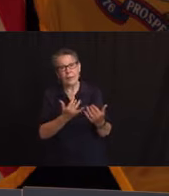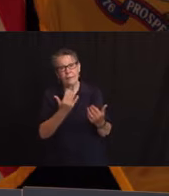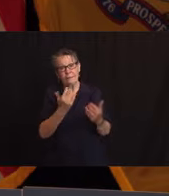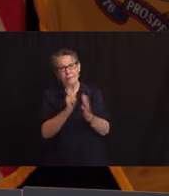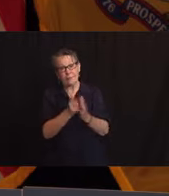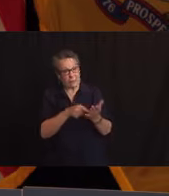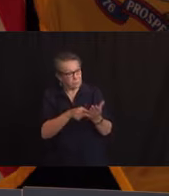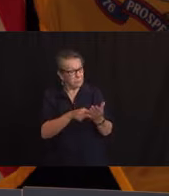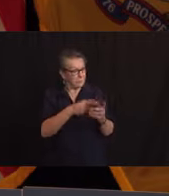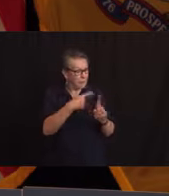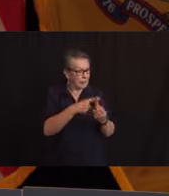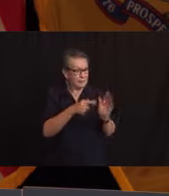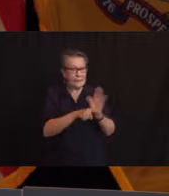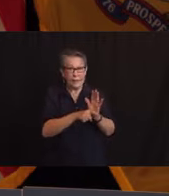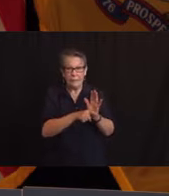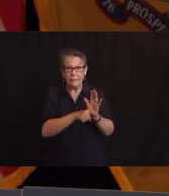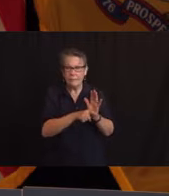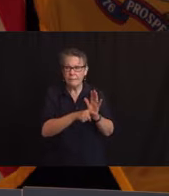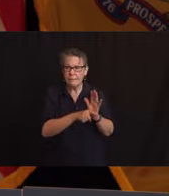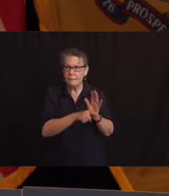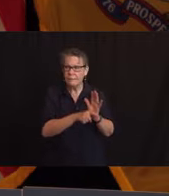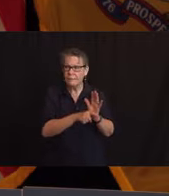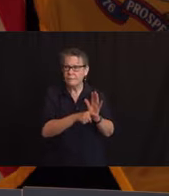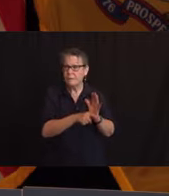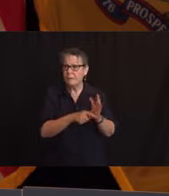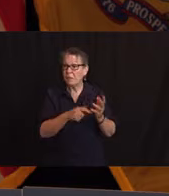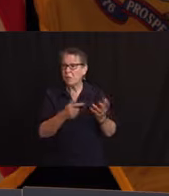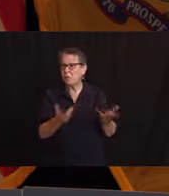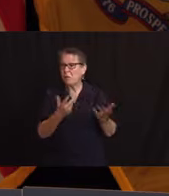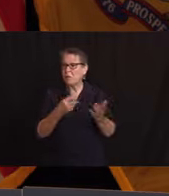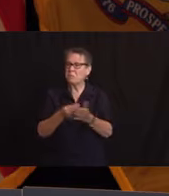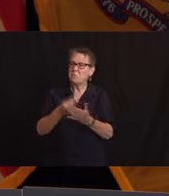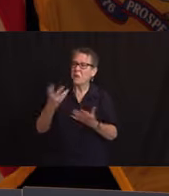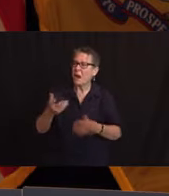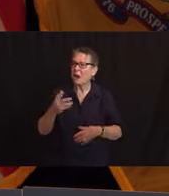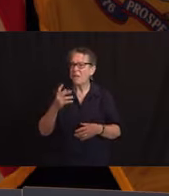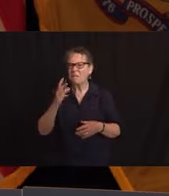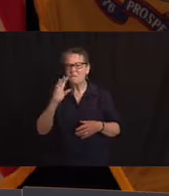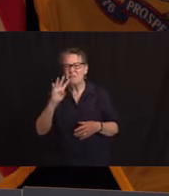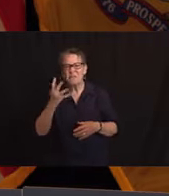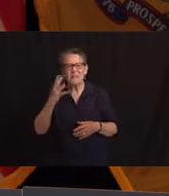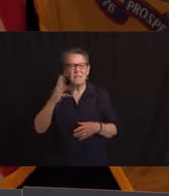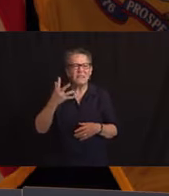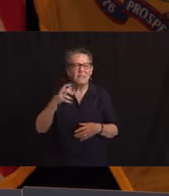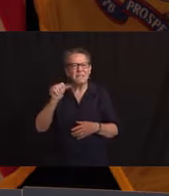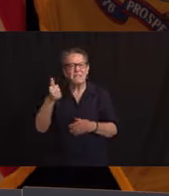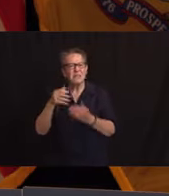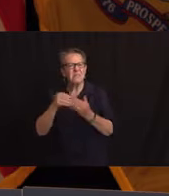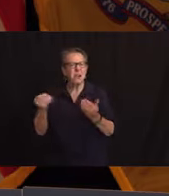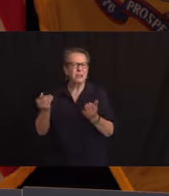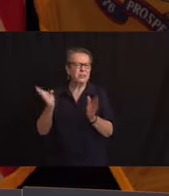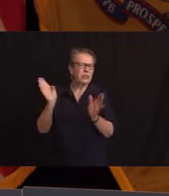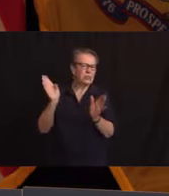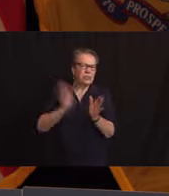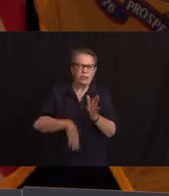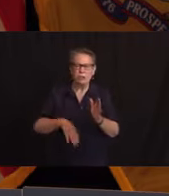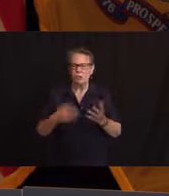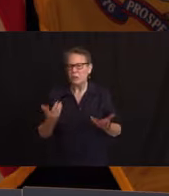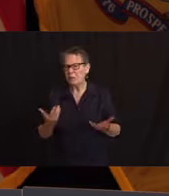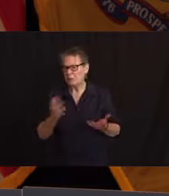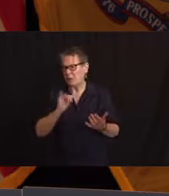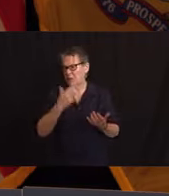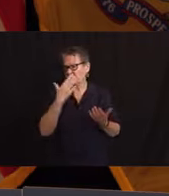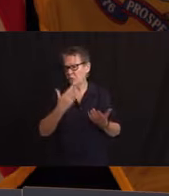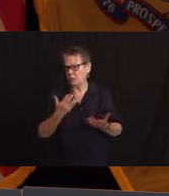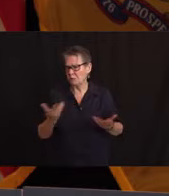said, reasonably priced, $4 or $5, maybe $10 at most for one of these tests, and that's a very good thing. If it